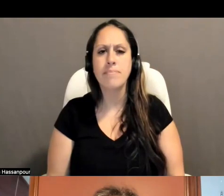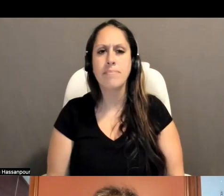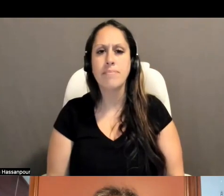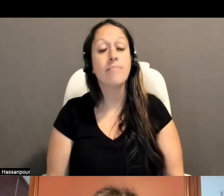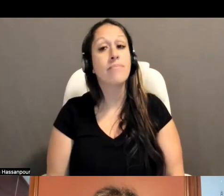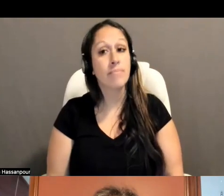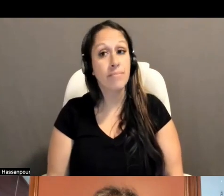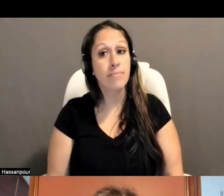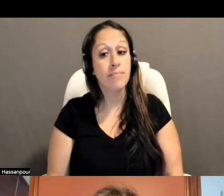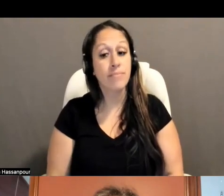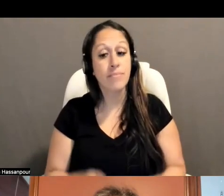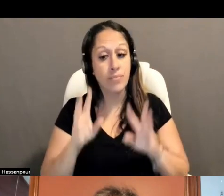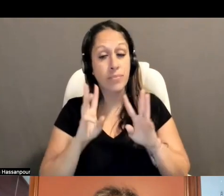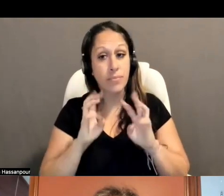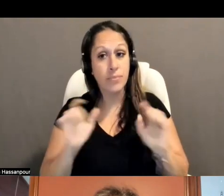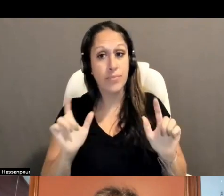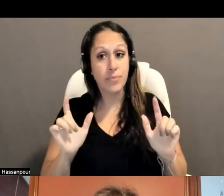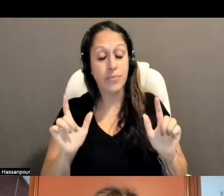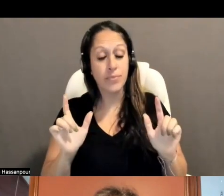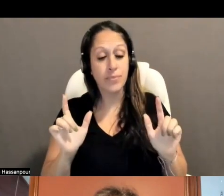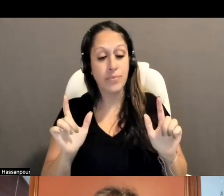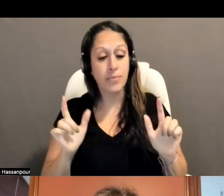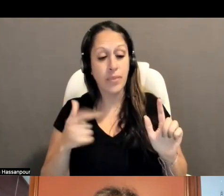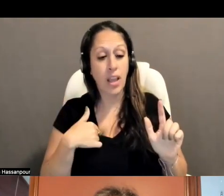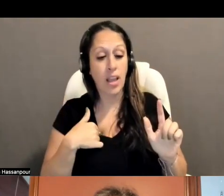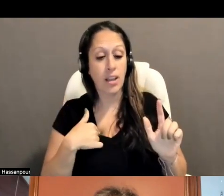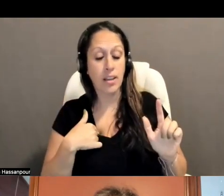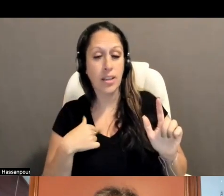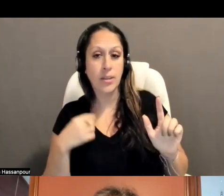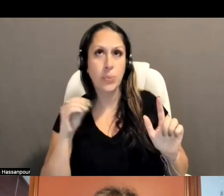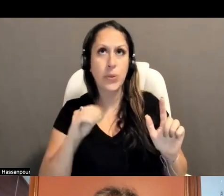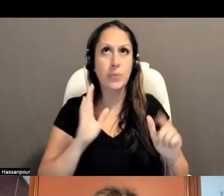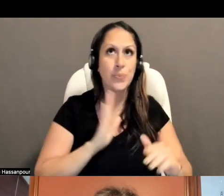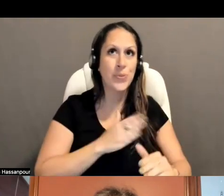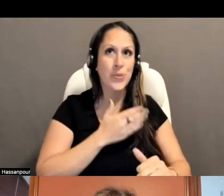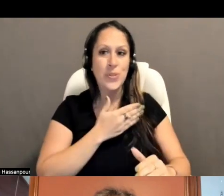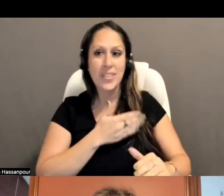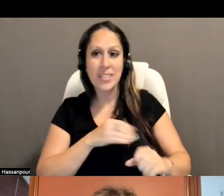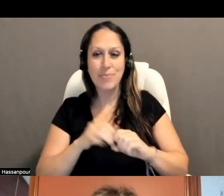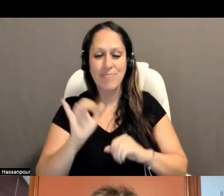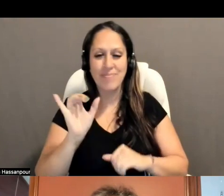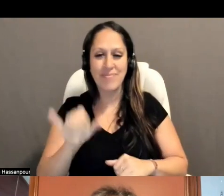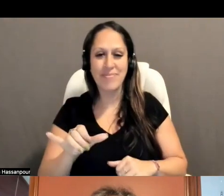Oh, well, I put harmony into it.